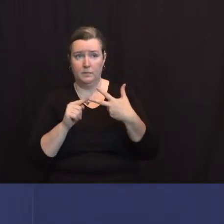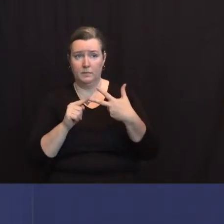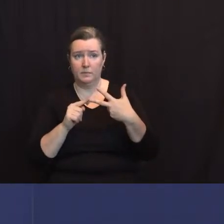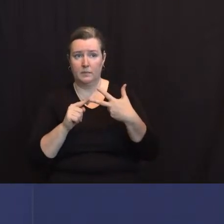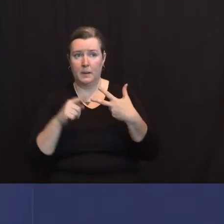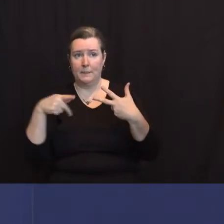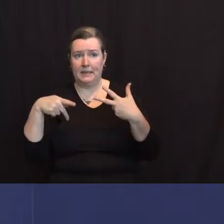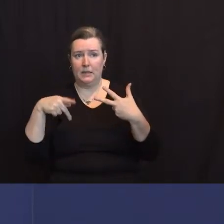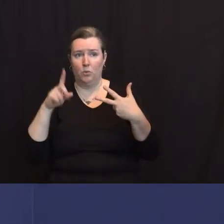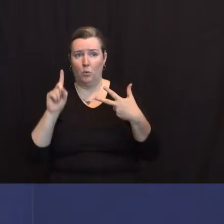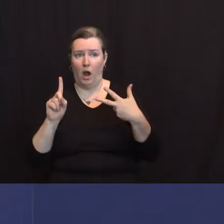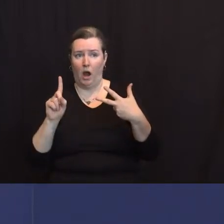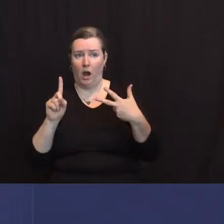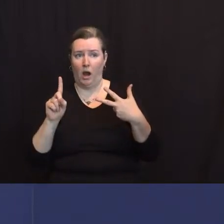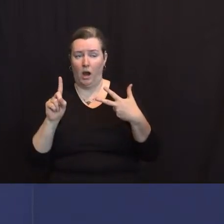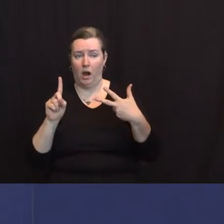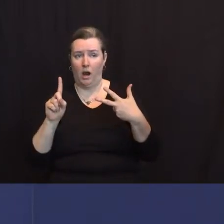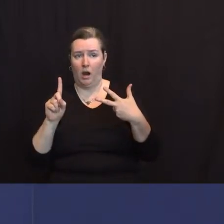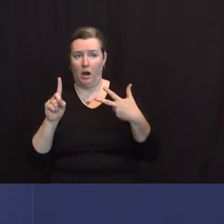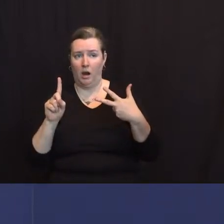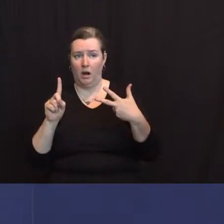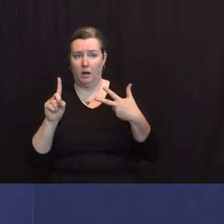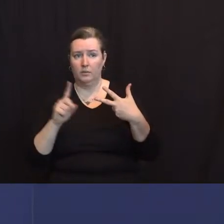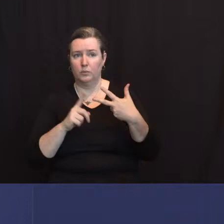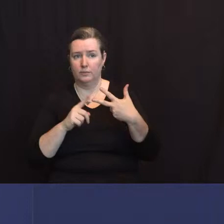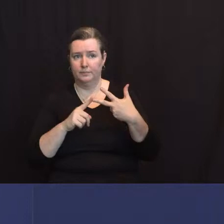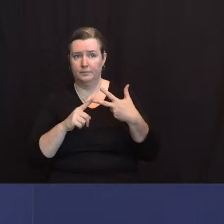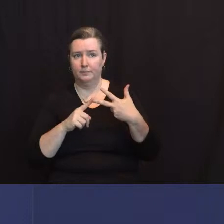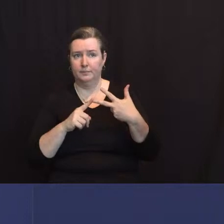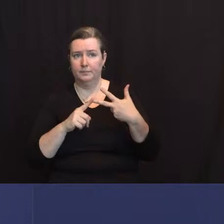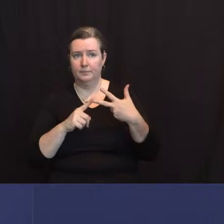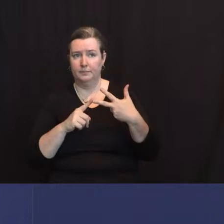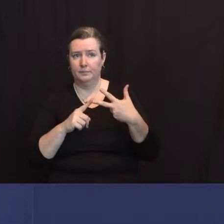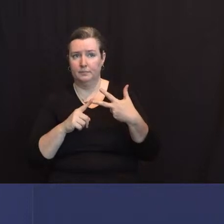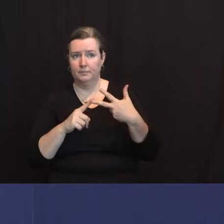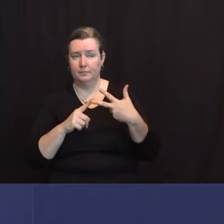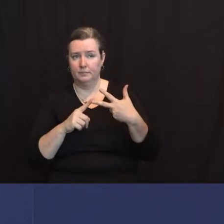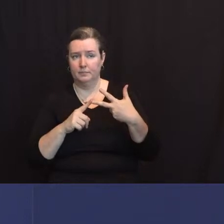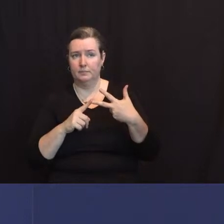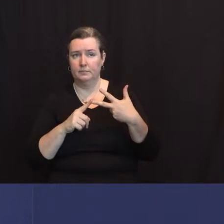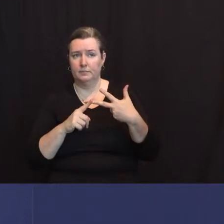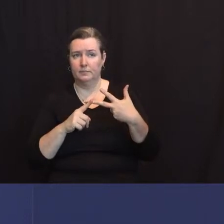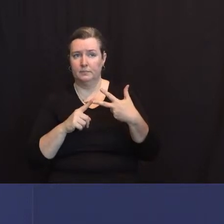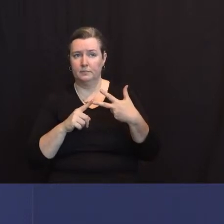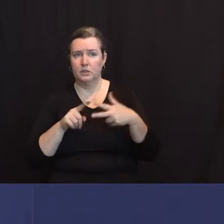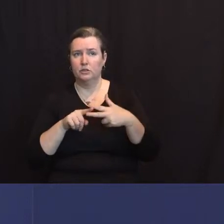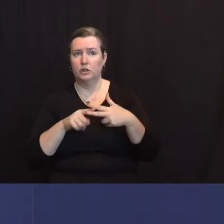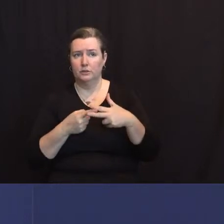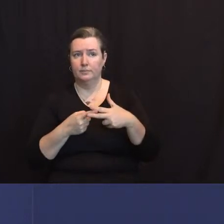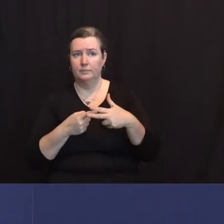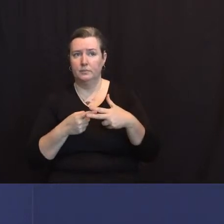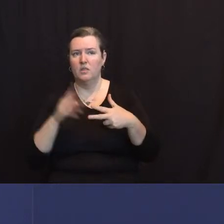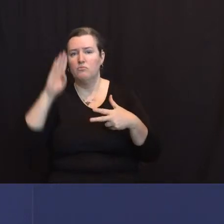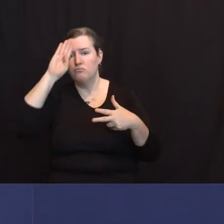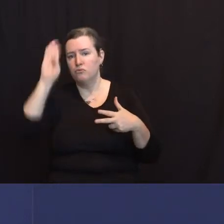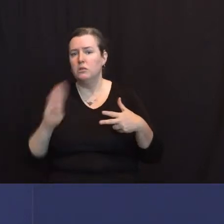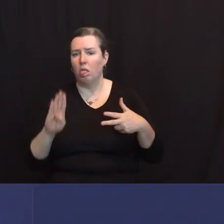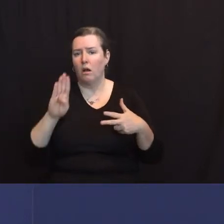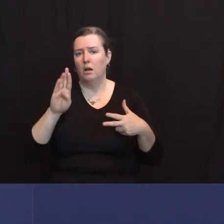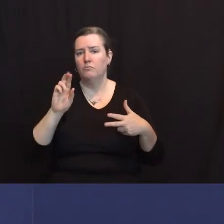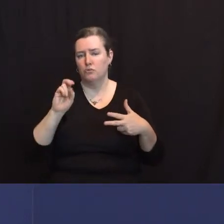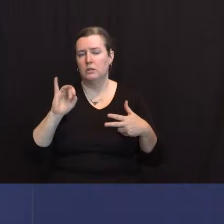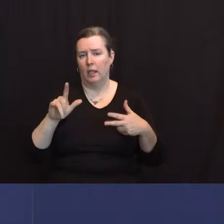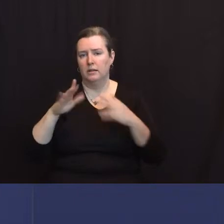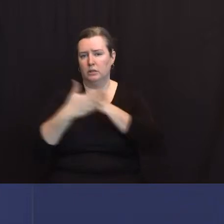P.1 variant, which is the variant that started in Brazil. These variants seem to spread